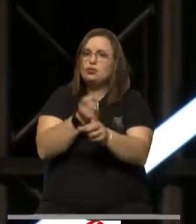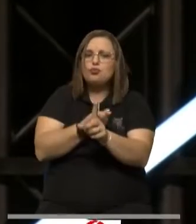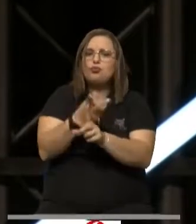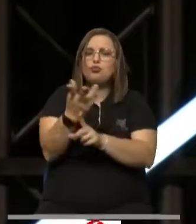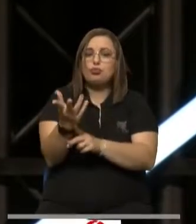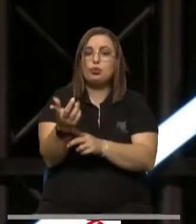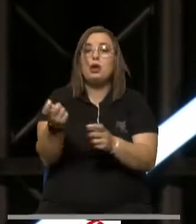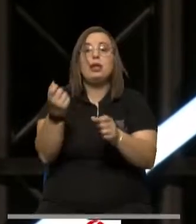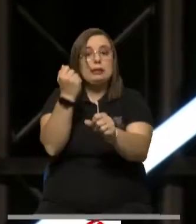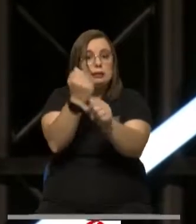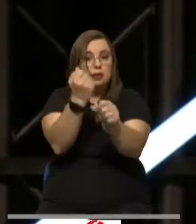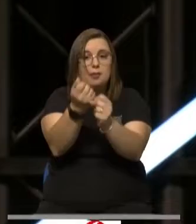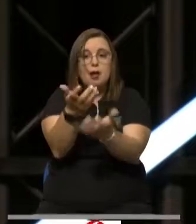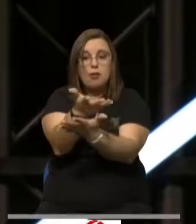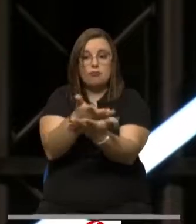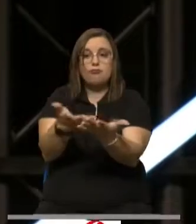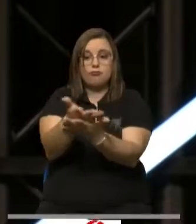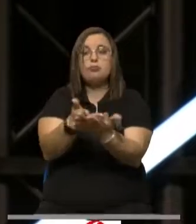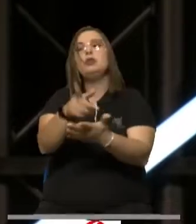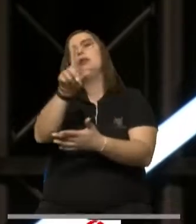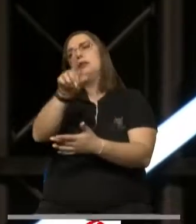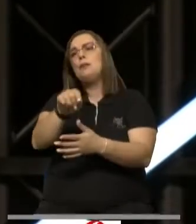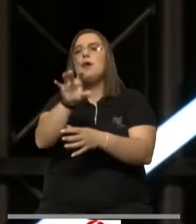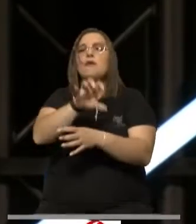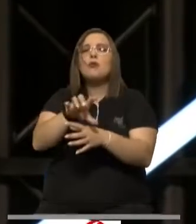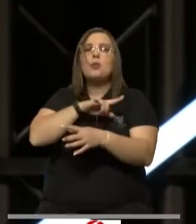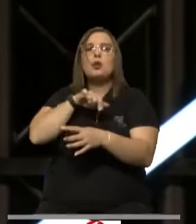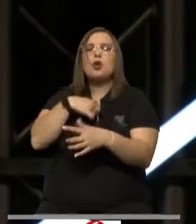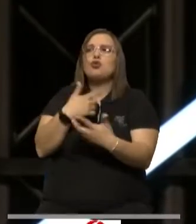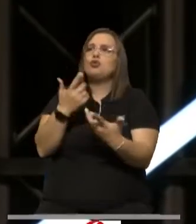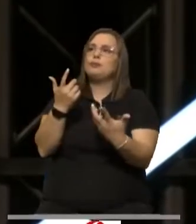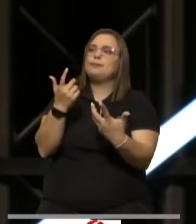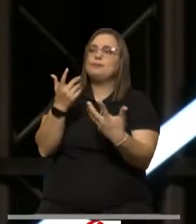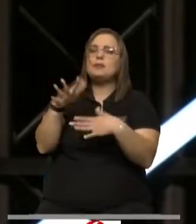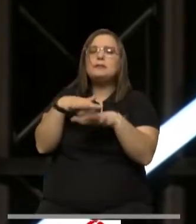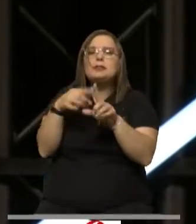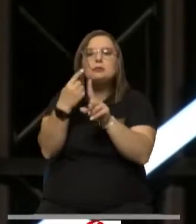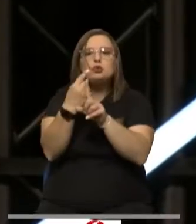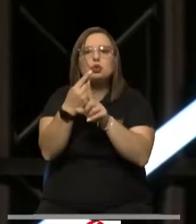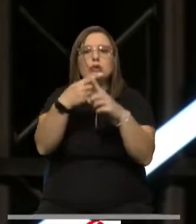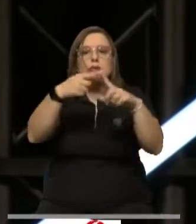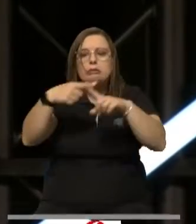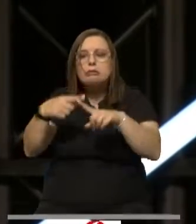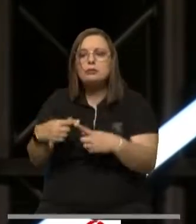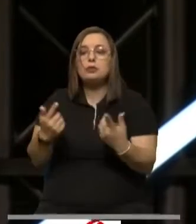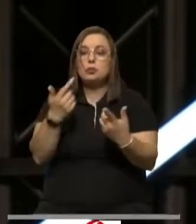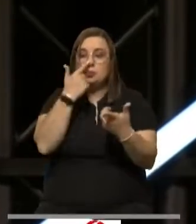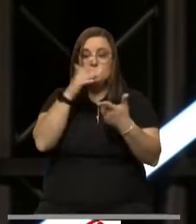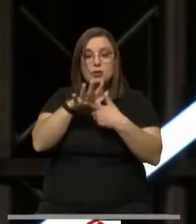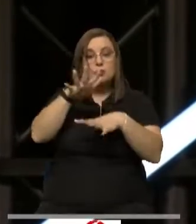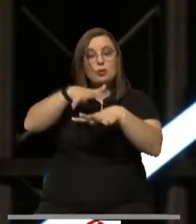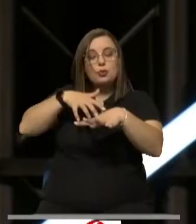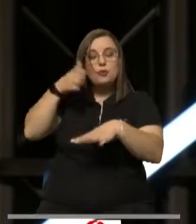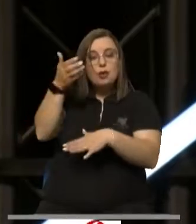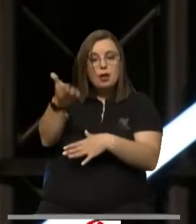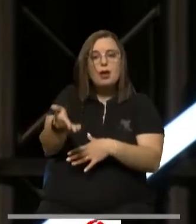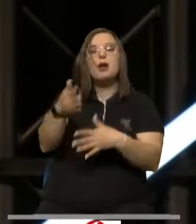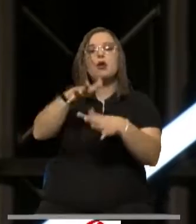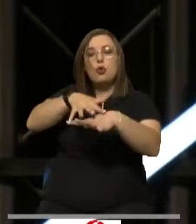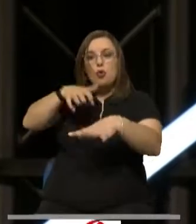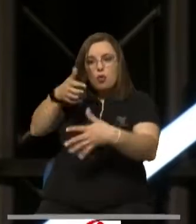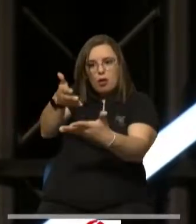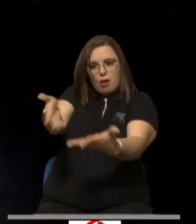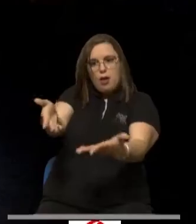accelerations in a number of situations in terms of employment and labour and the way